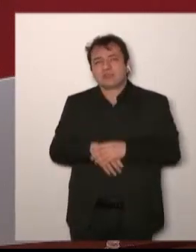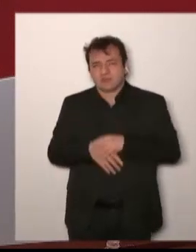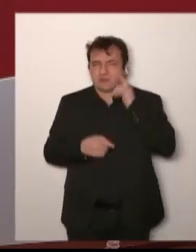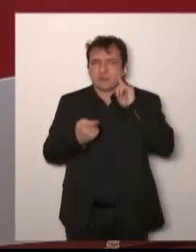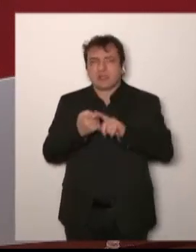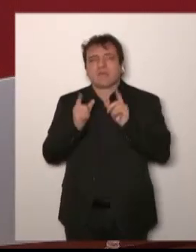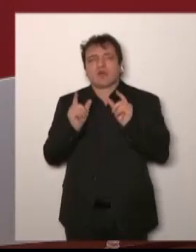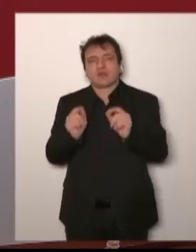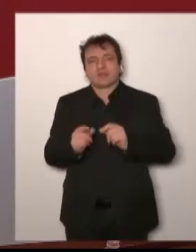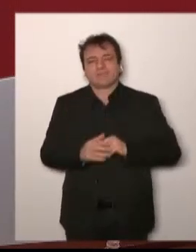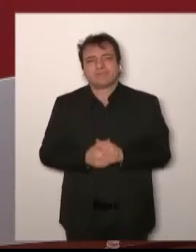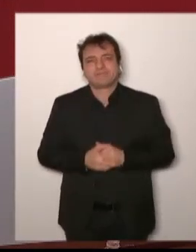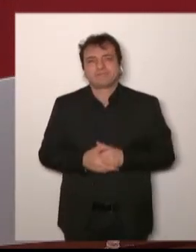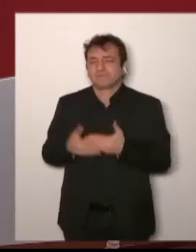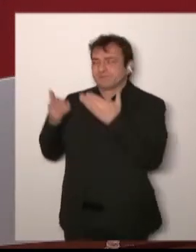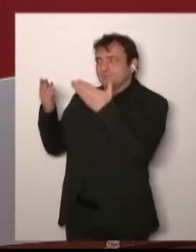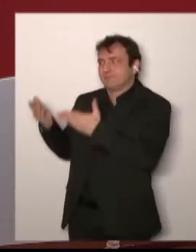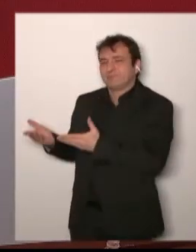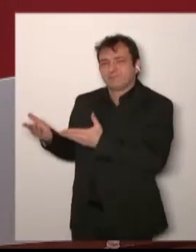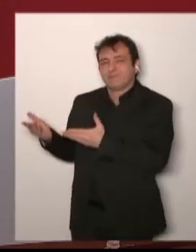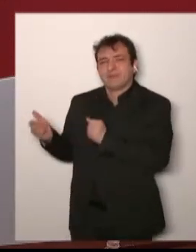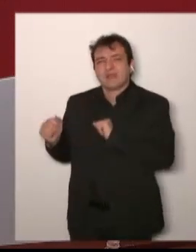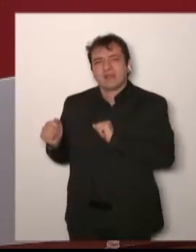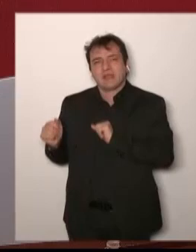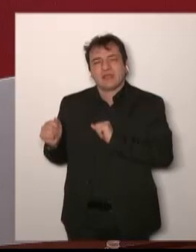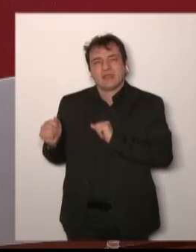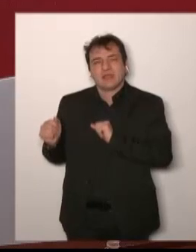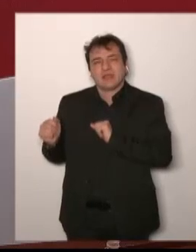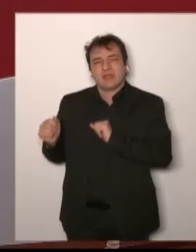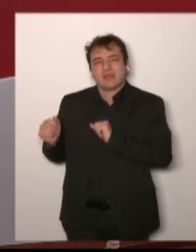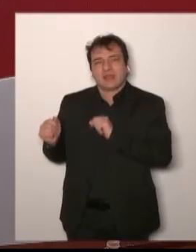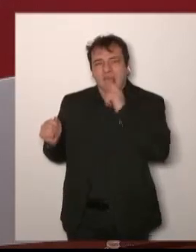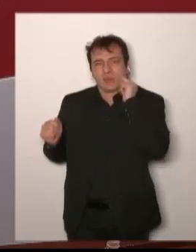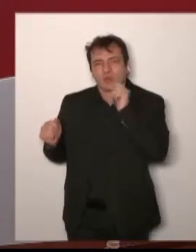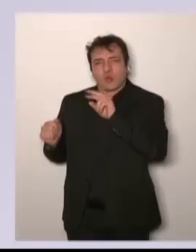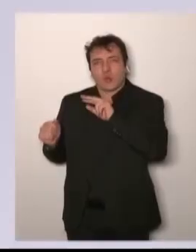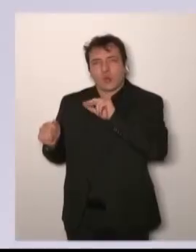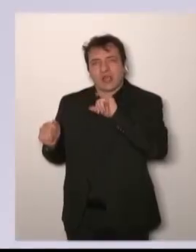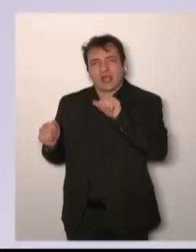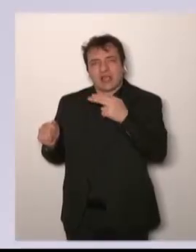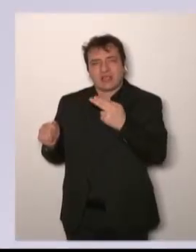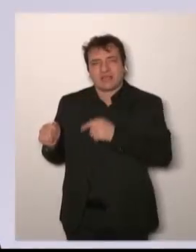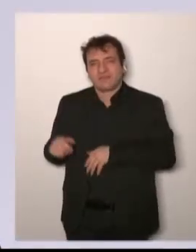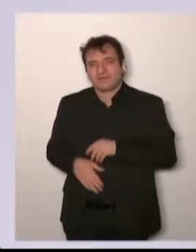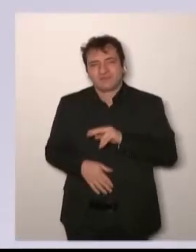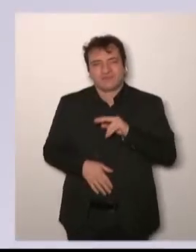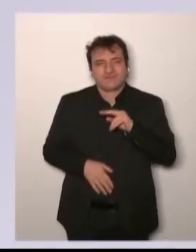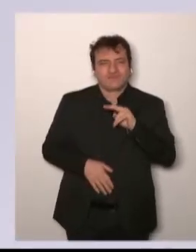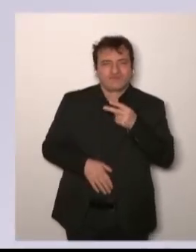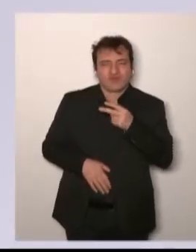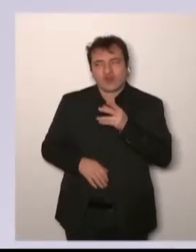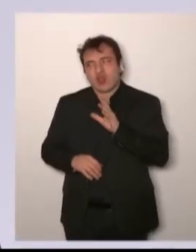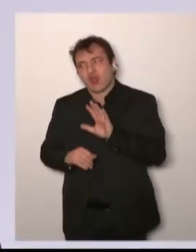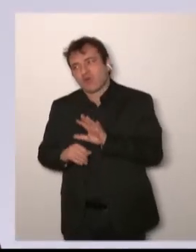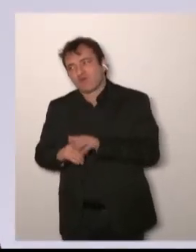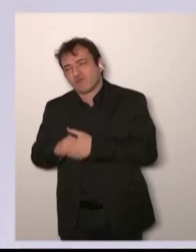John is obviously my pillar from the health side